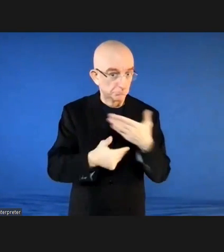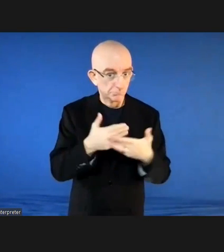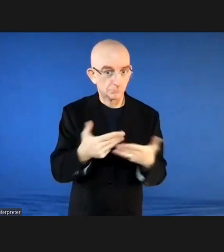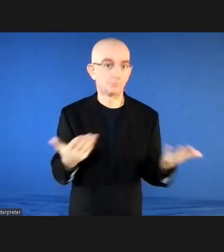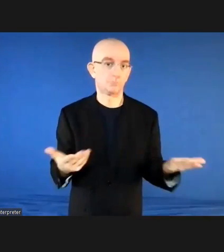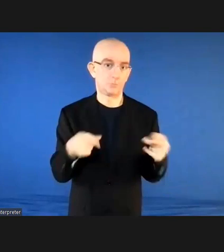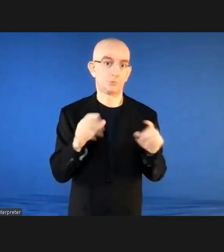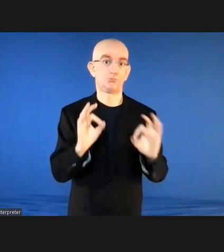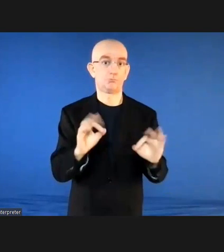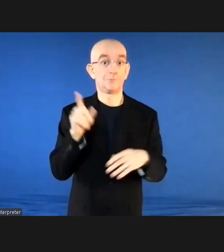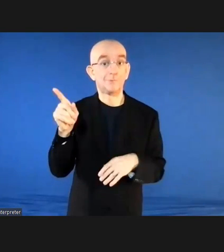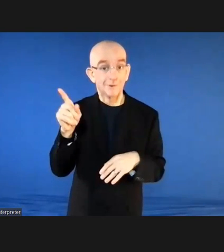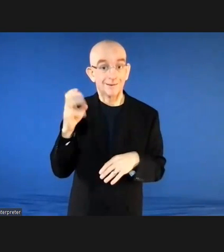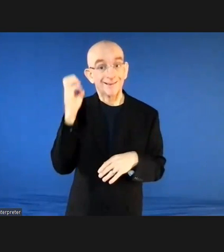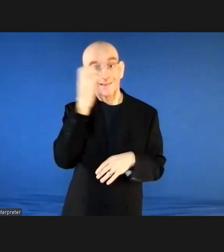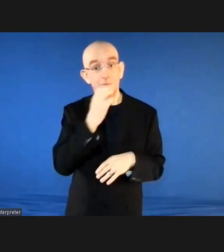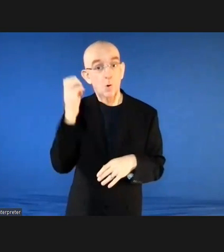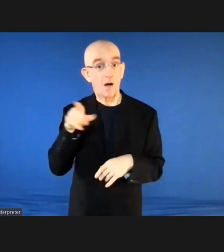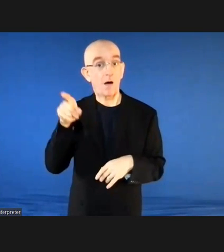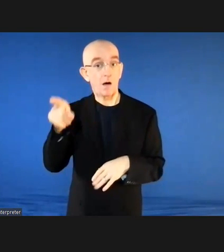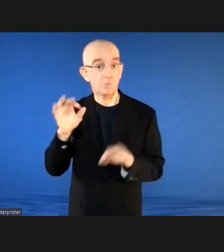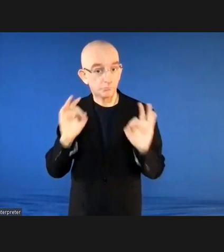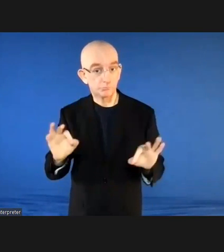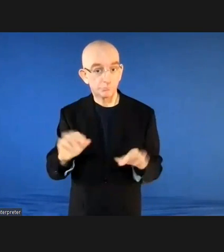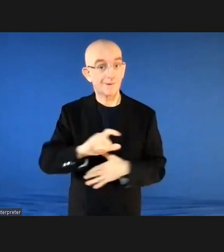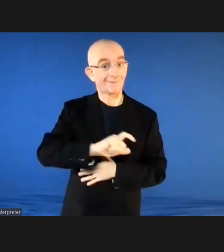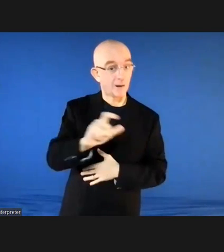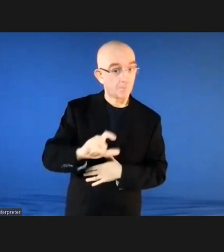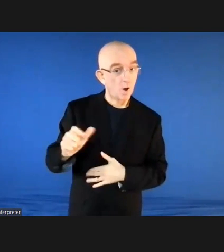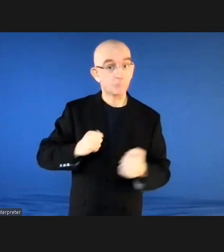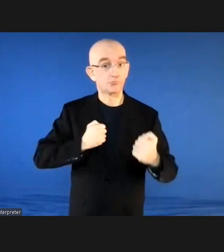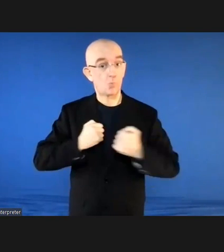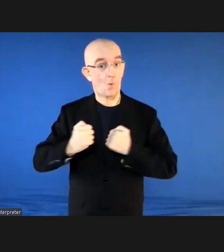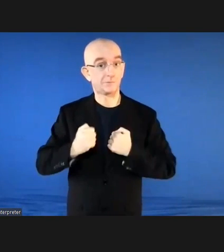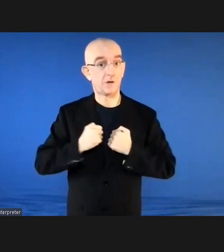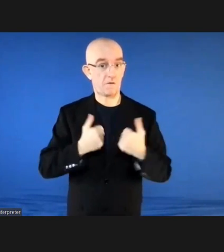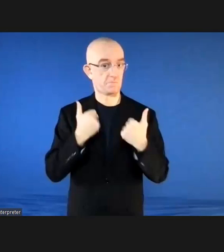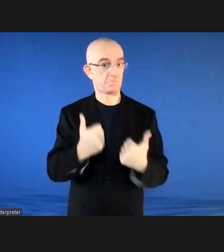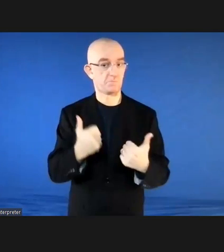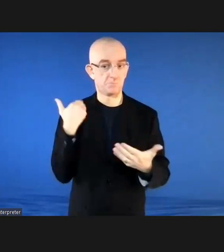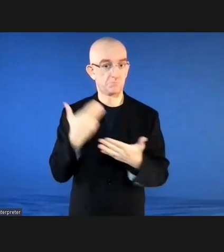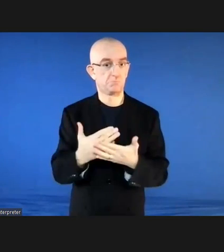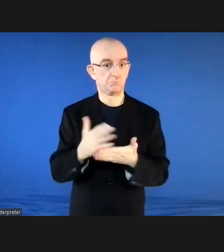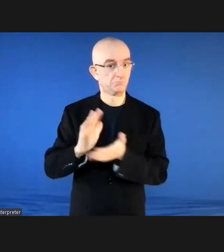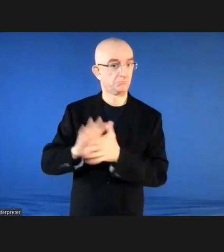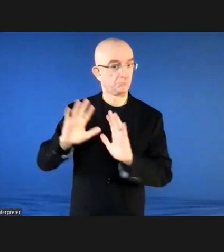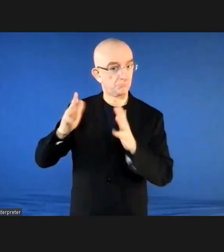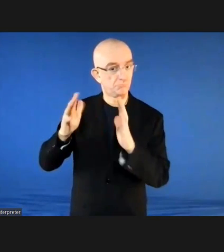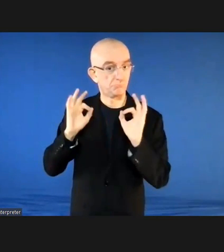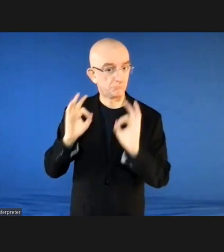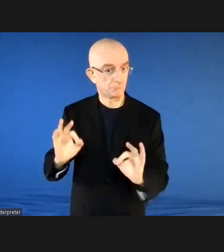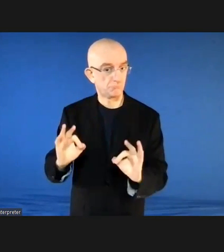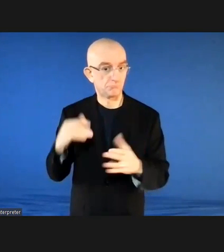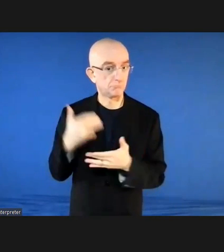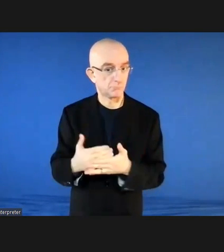Rwanda. And it's one of the things it's done is developed guidance on issues such as data collection, disaggregation and